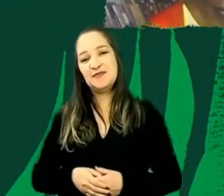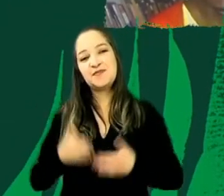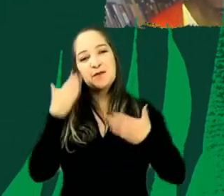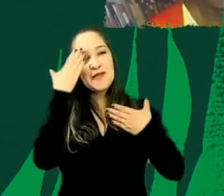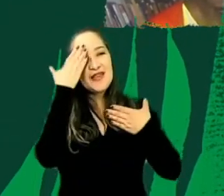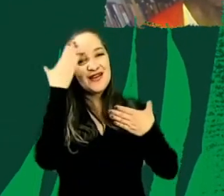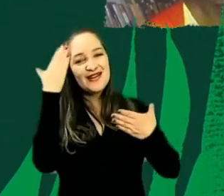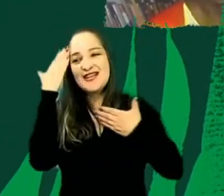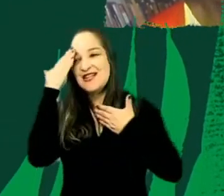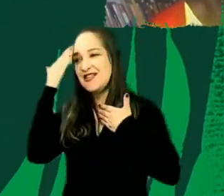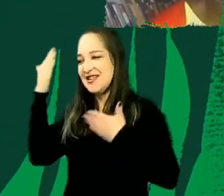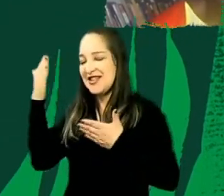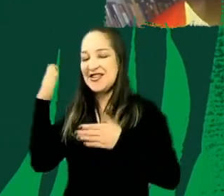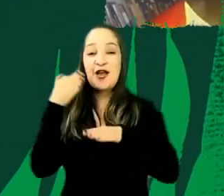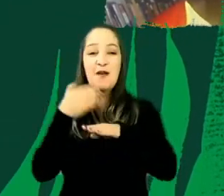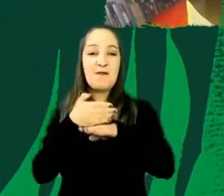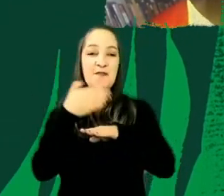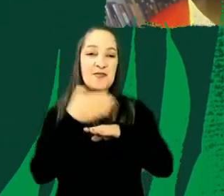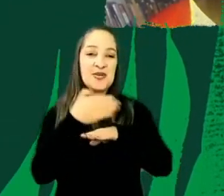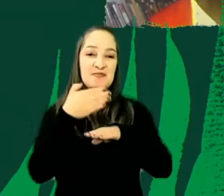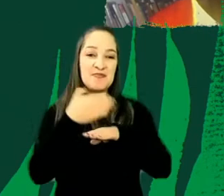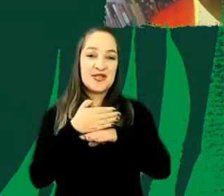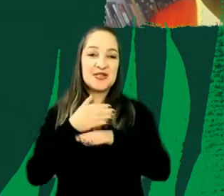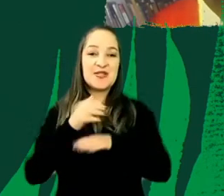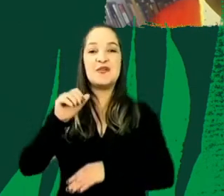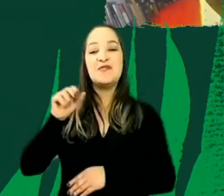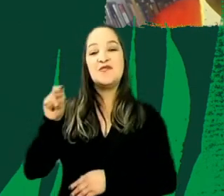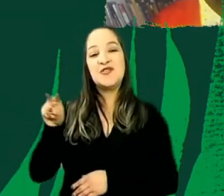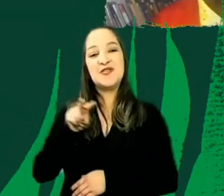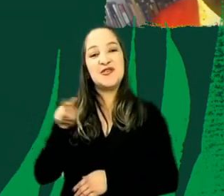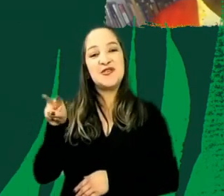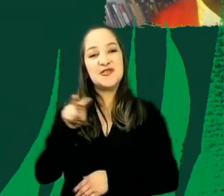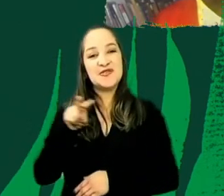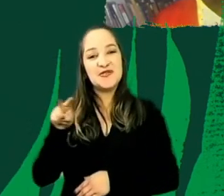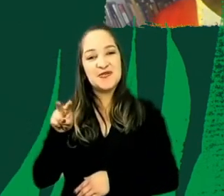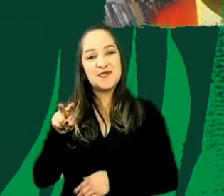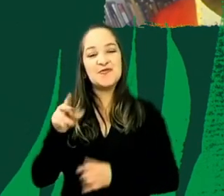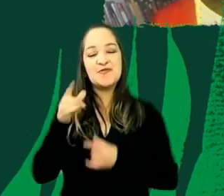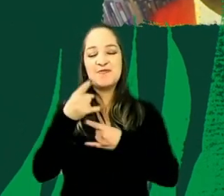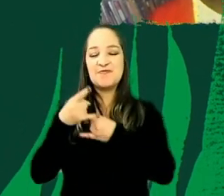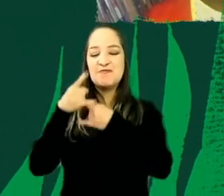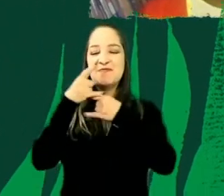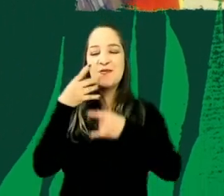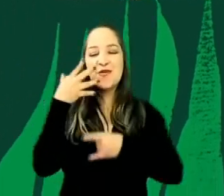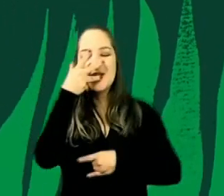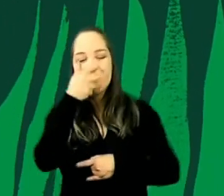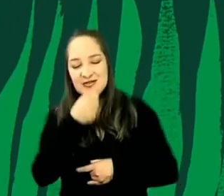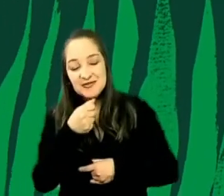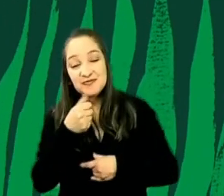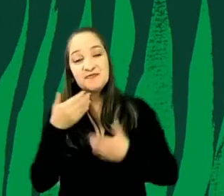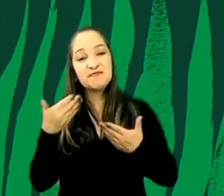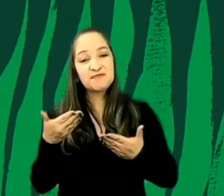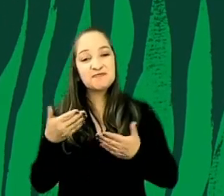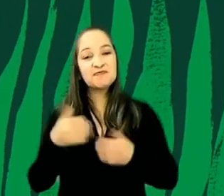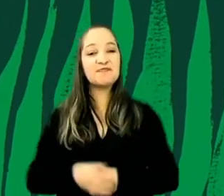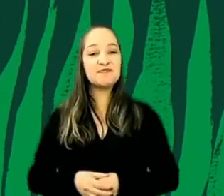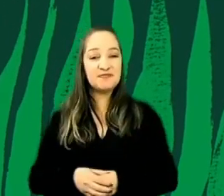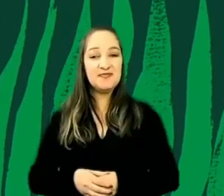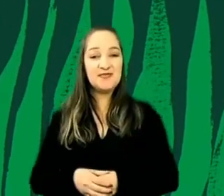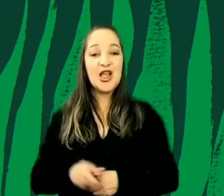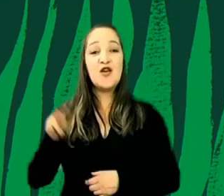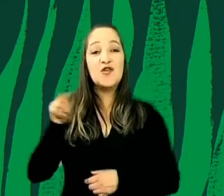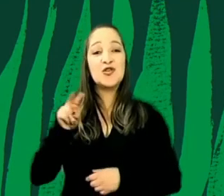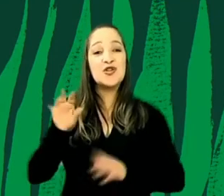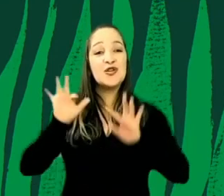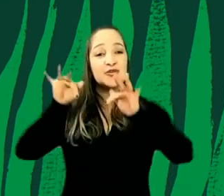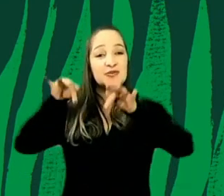I want to thank Alice Walker and Conceição Evaristo. It was a beautiful interview. In